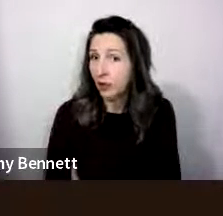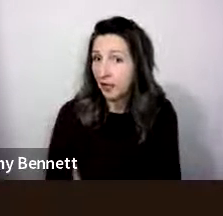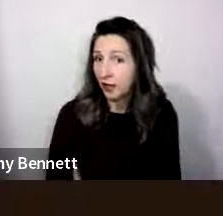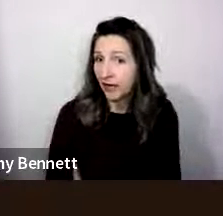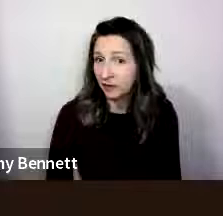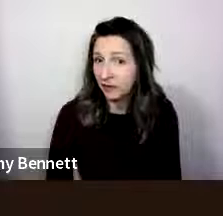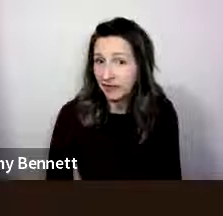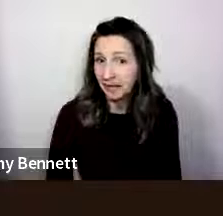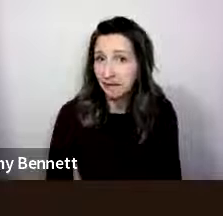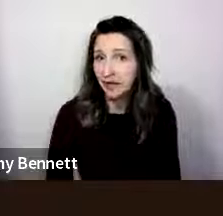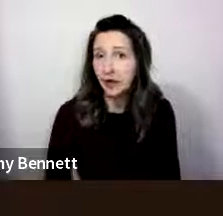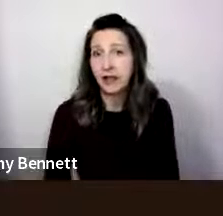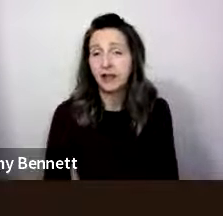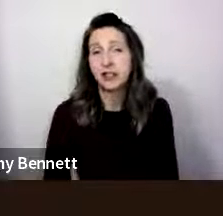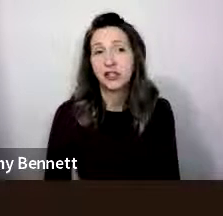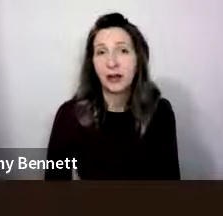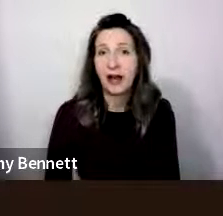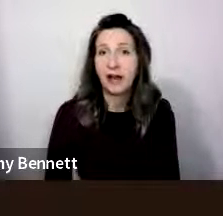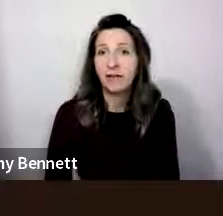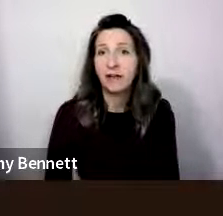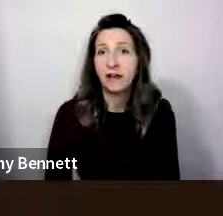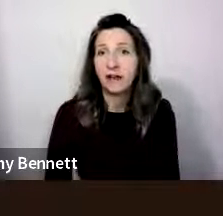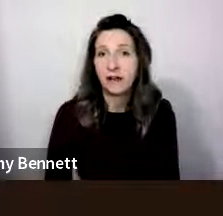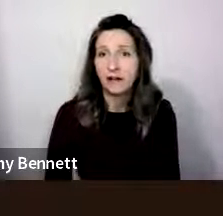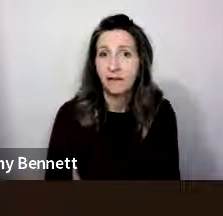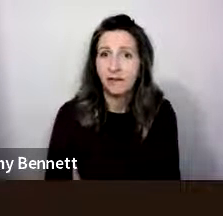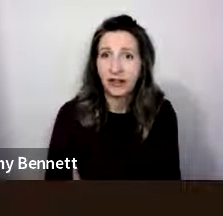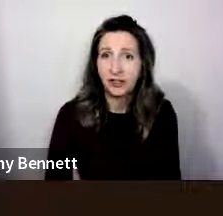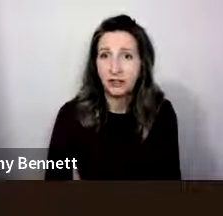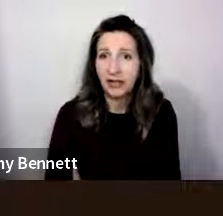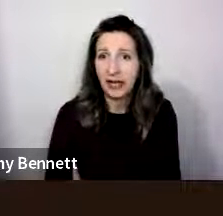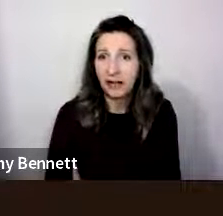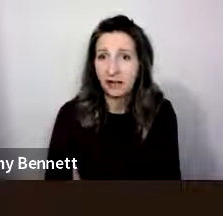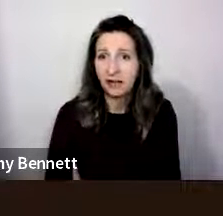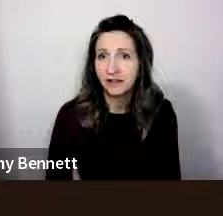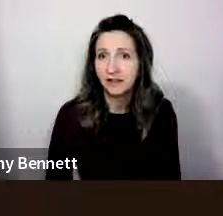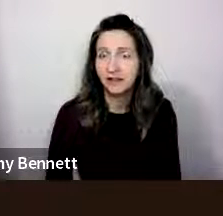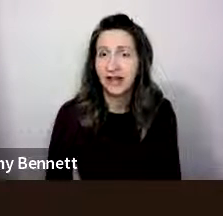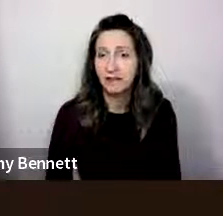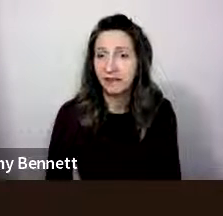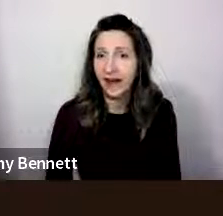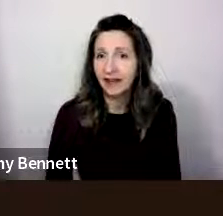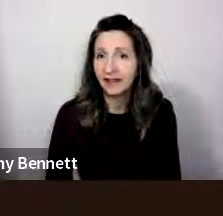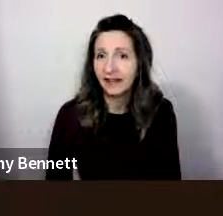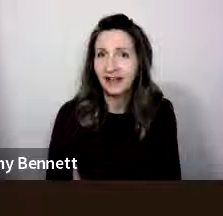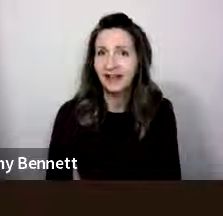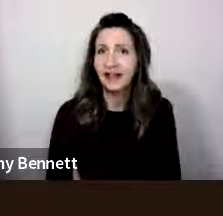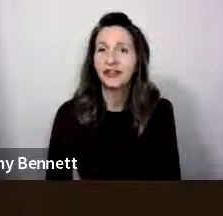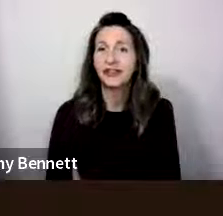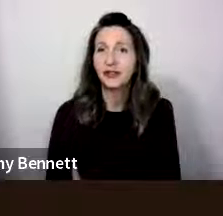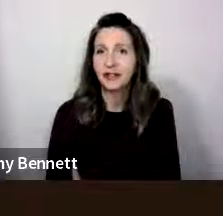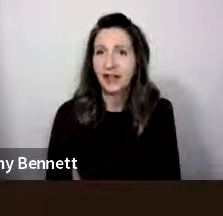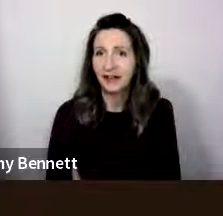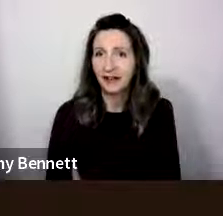Do you want me to go ahead and repeat them? Okay, so we have Fat Tuesday. So it's a sign for fat, and